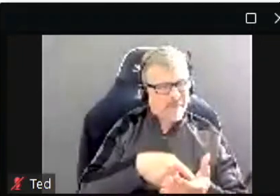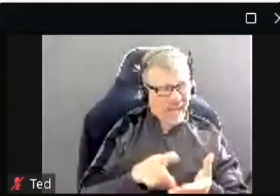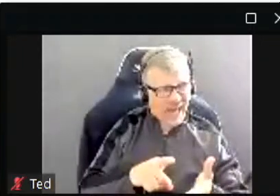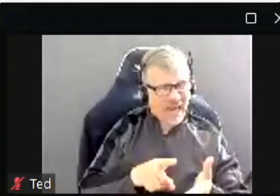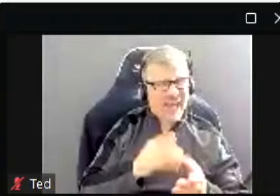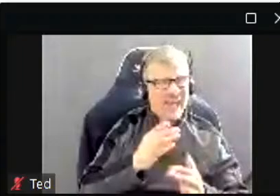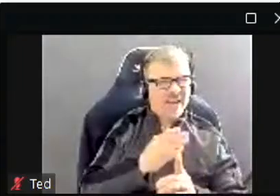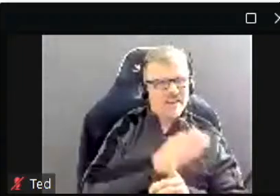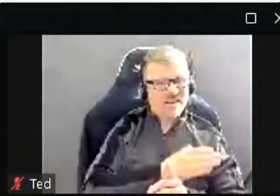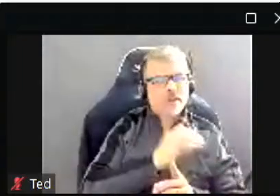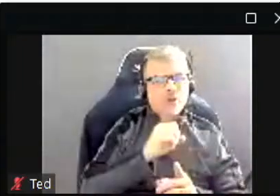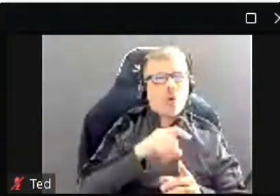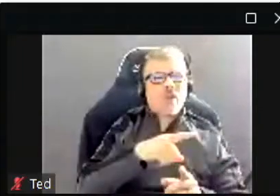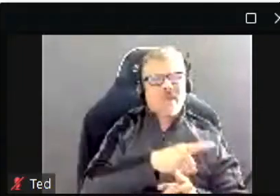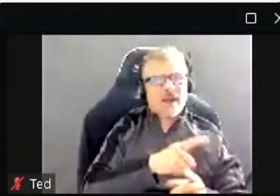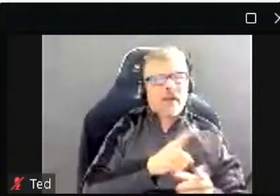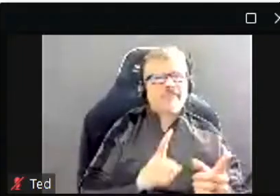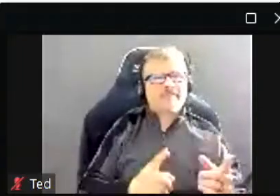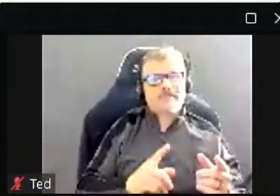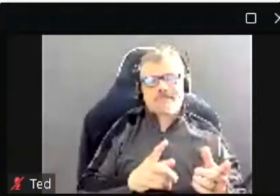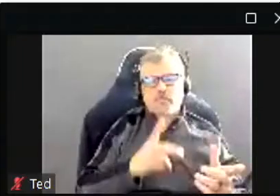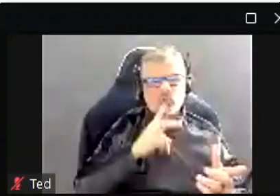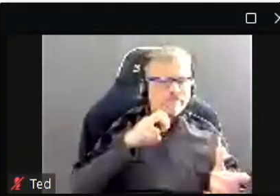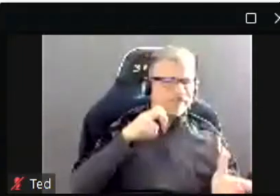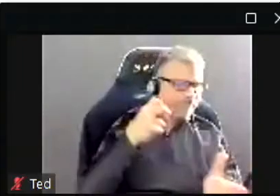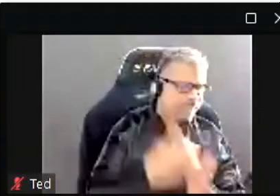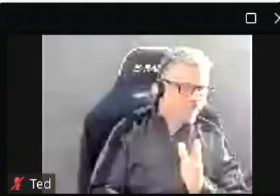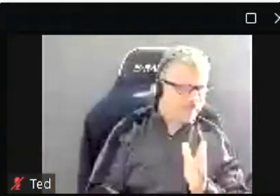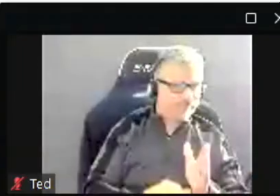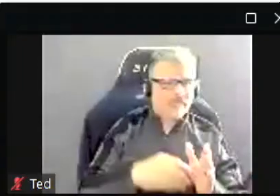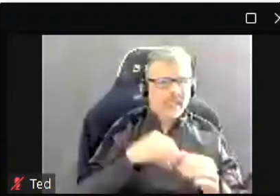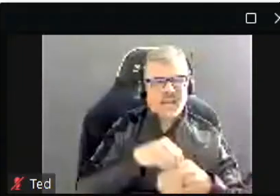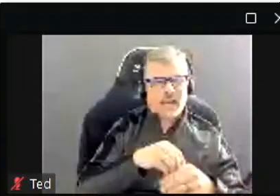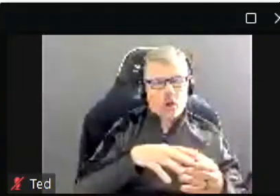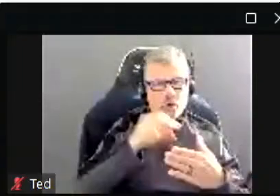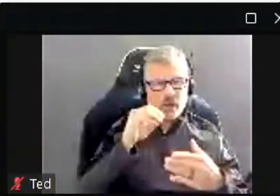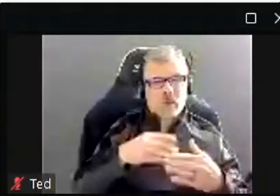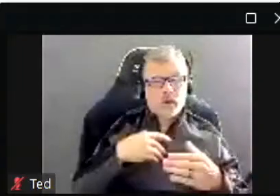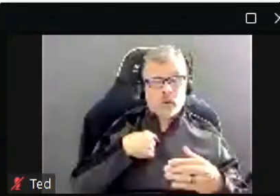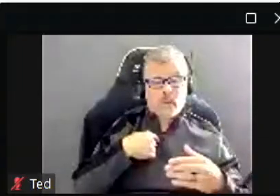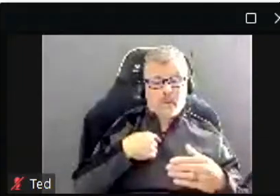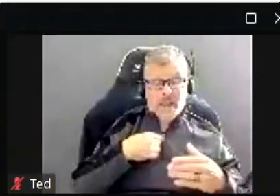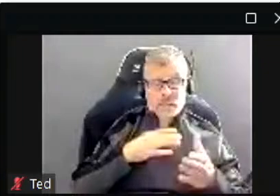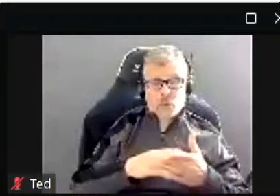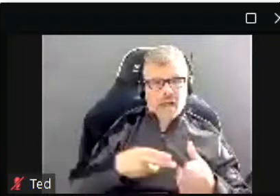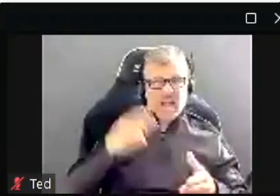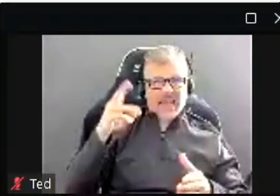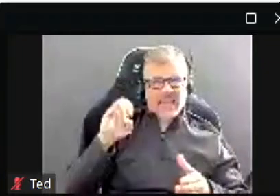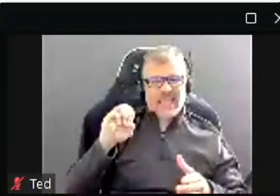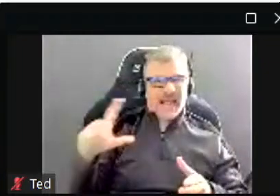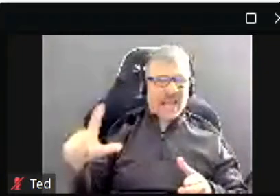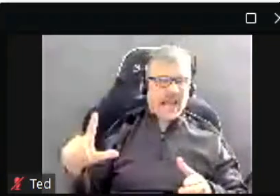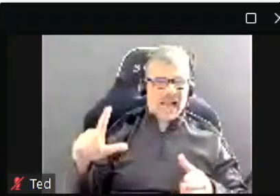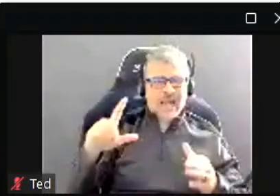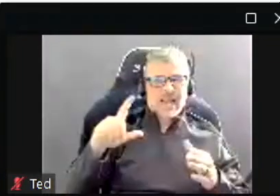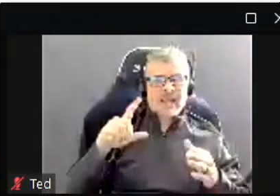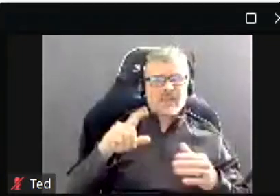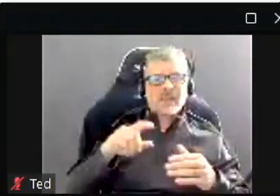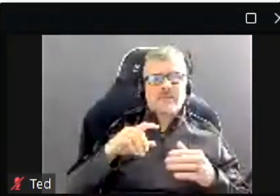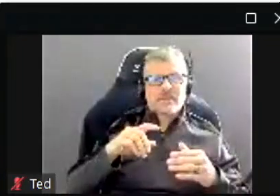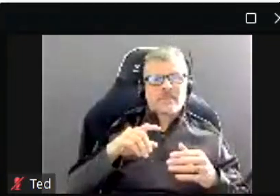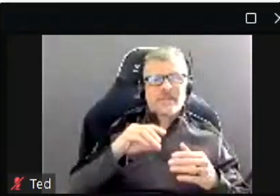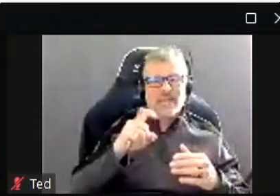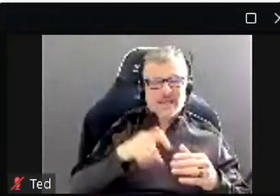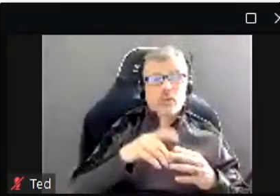they're immersed into that learning, and those in my school are high EL and special needs students. So when they get a regular job, their